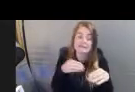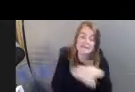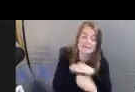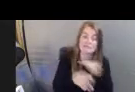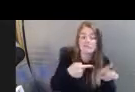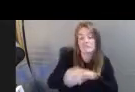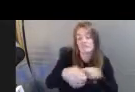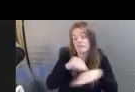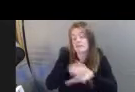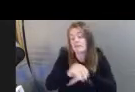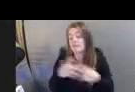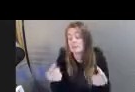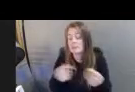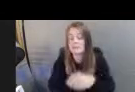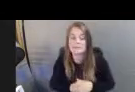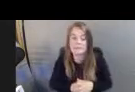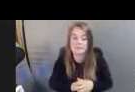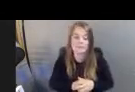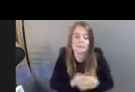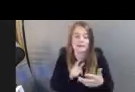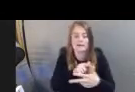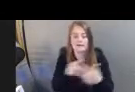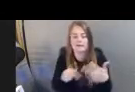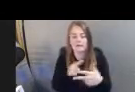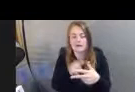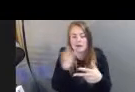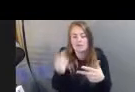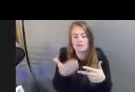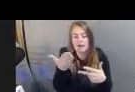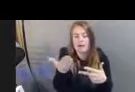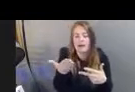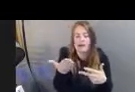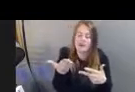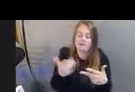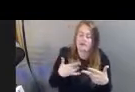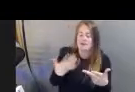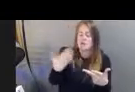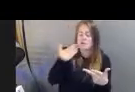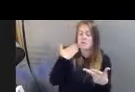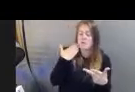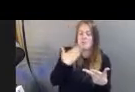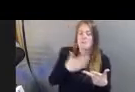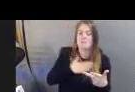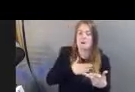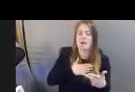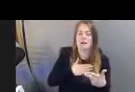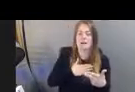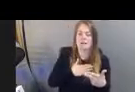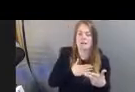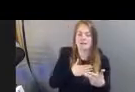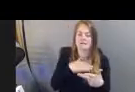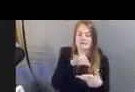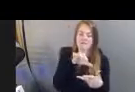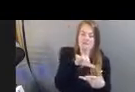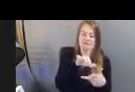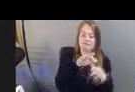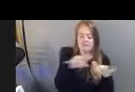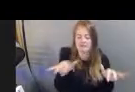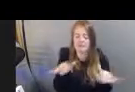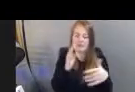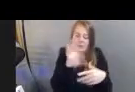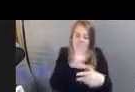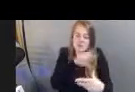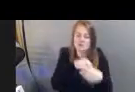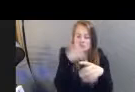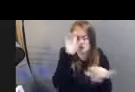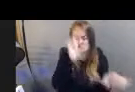I'll finish with this. They provide you sort of peace of mind on your D&I strategy. So outside of the built environment, if you